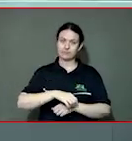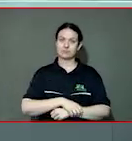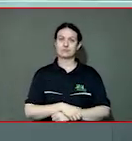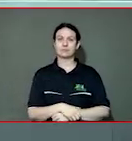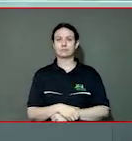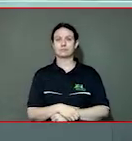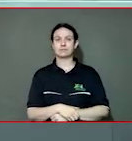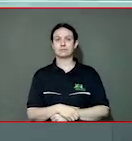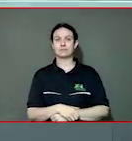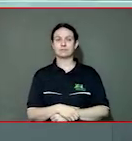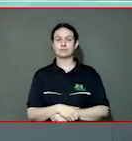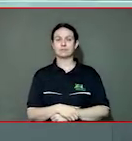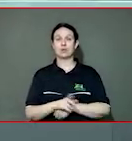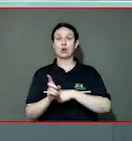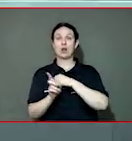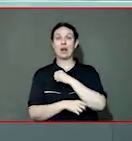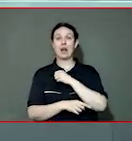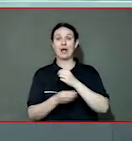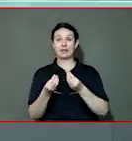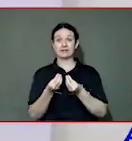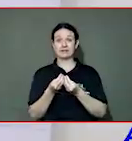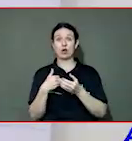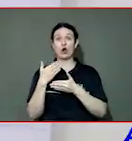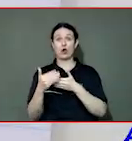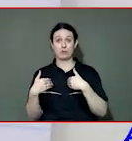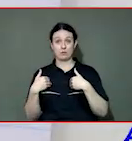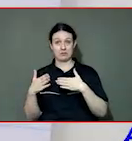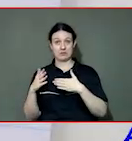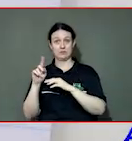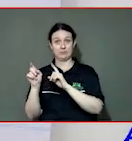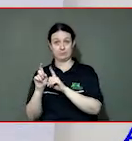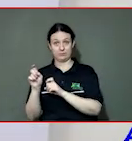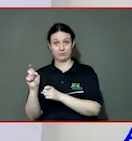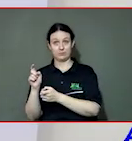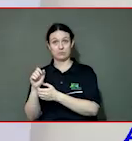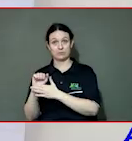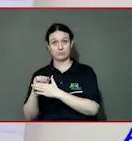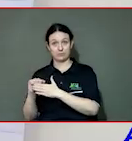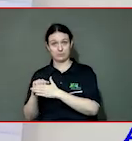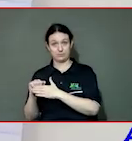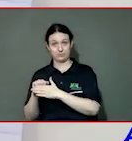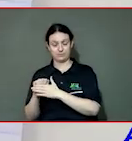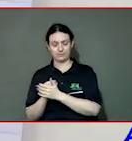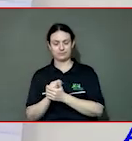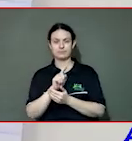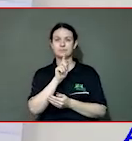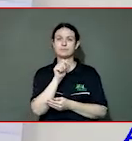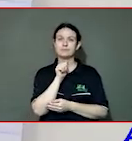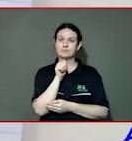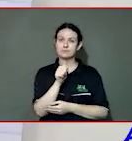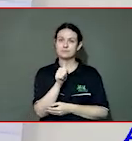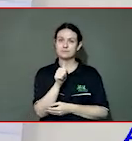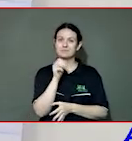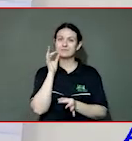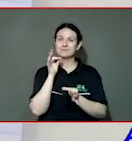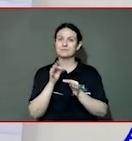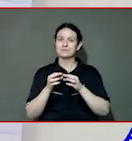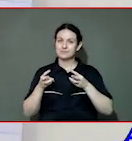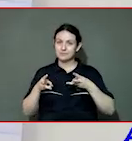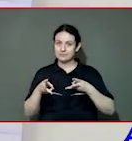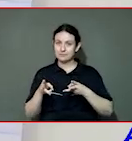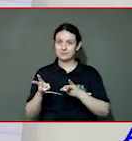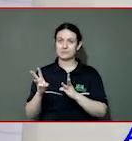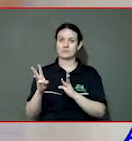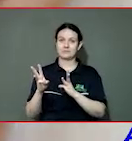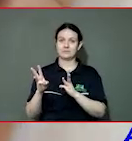Okay, the last thing before we look at the questions, if you answer the questions, there's a certain way that you